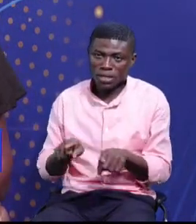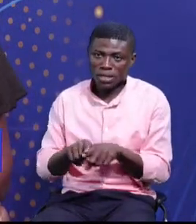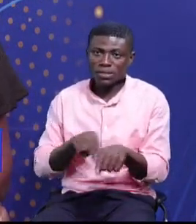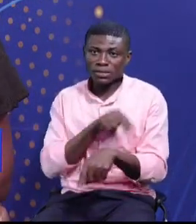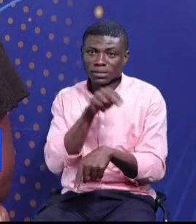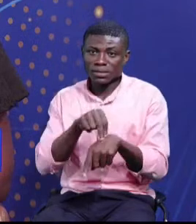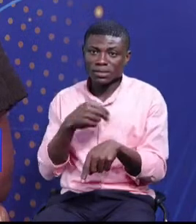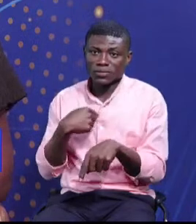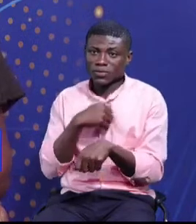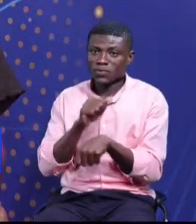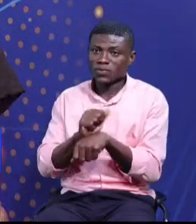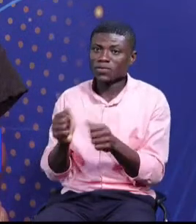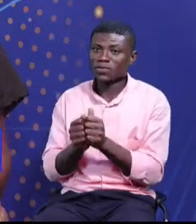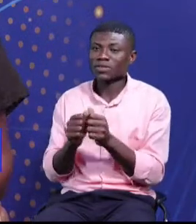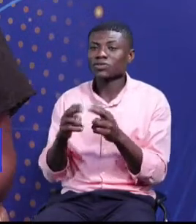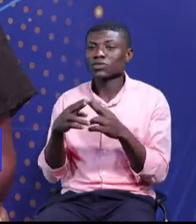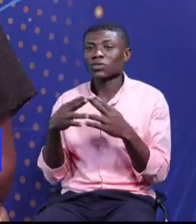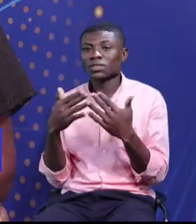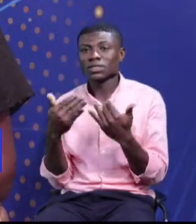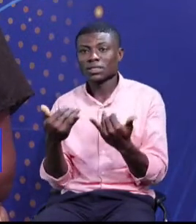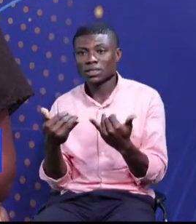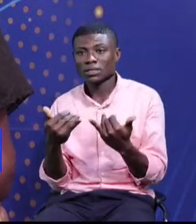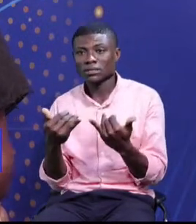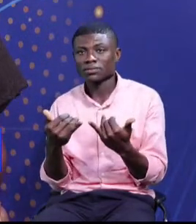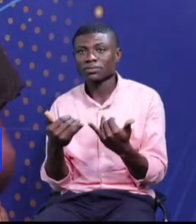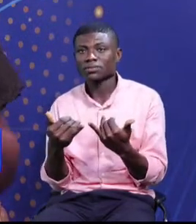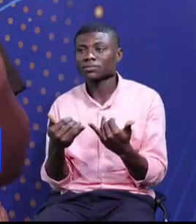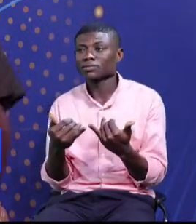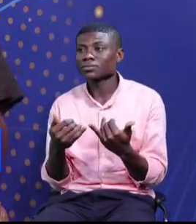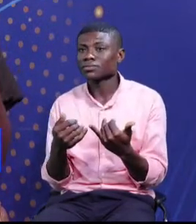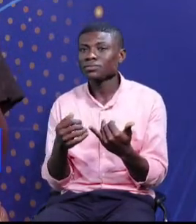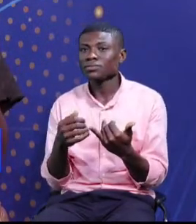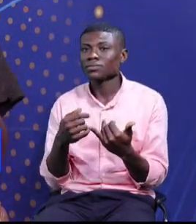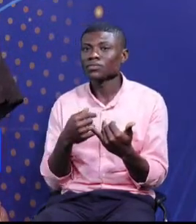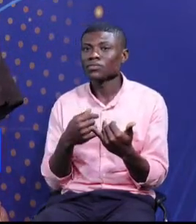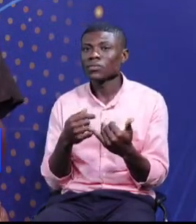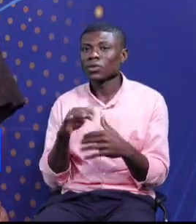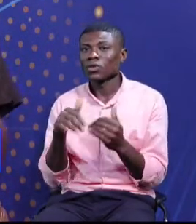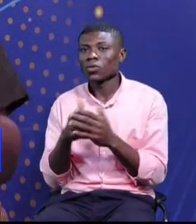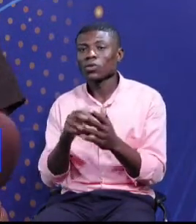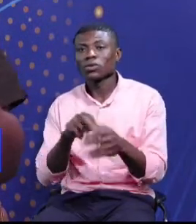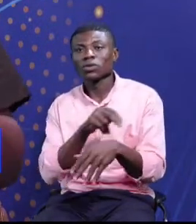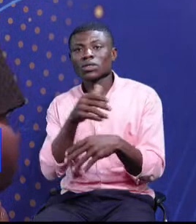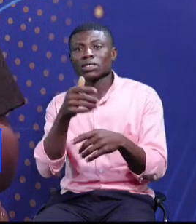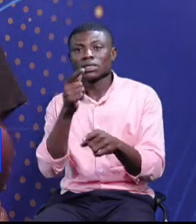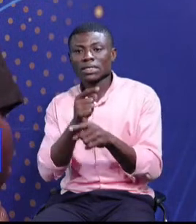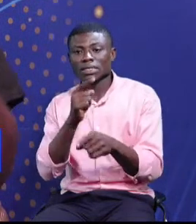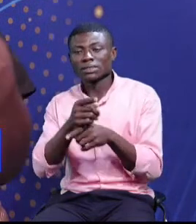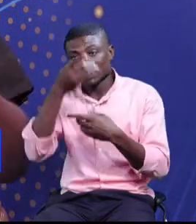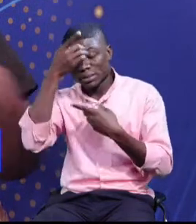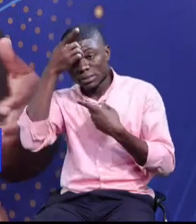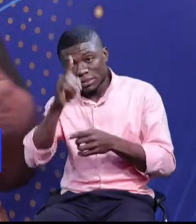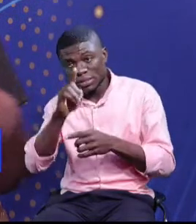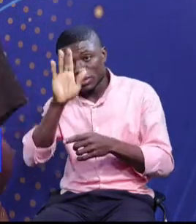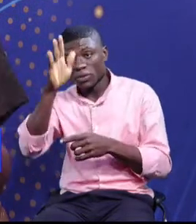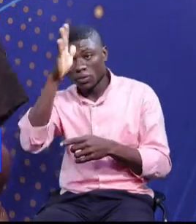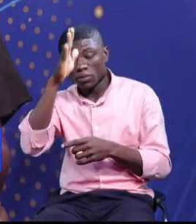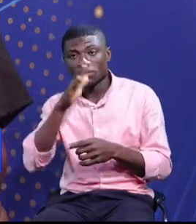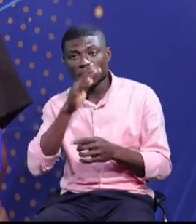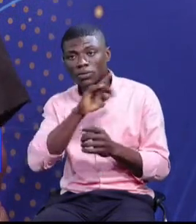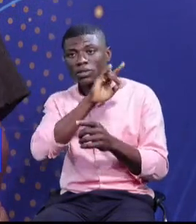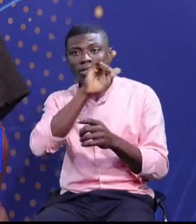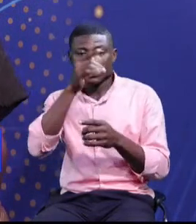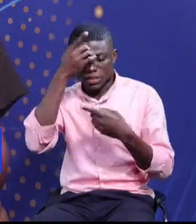nation. Yeah, of course. So in the meantime, we're other than it being the naturalization of your parents or your family lineage,